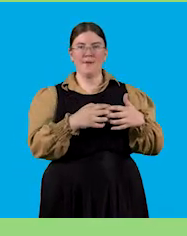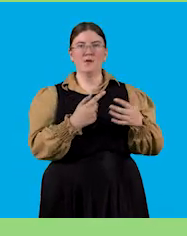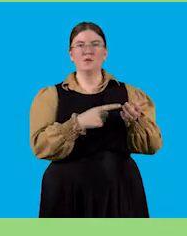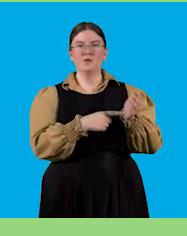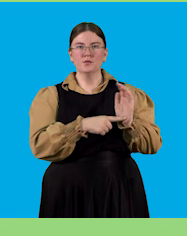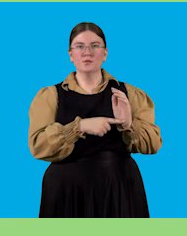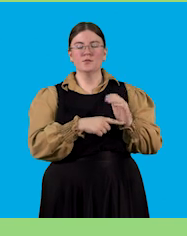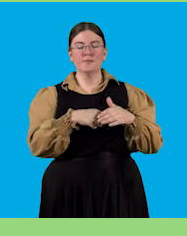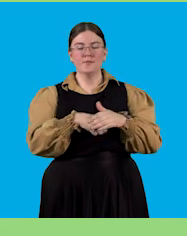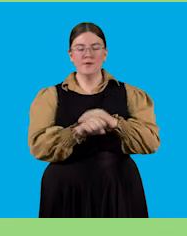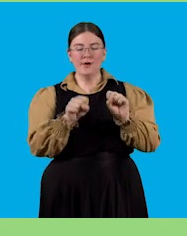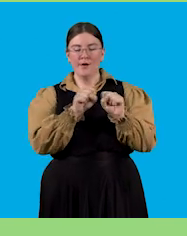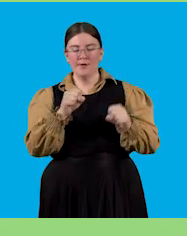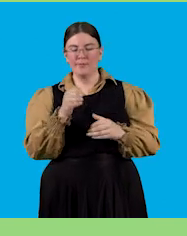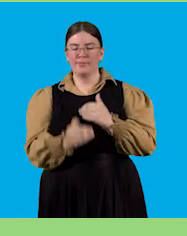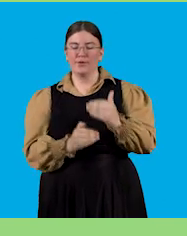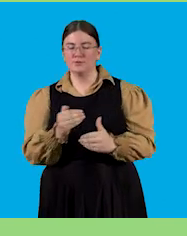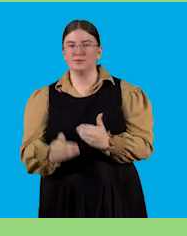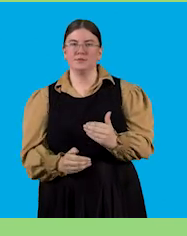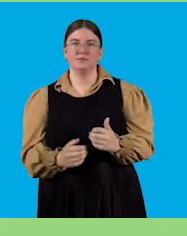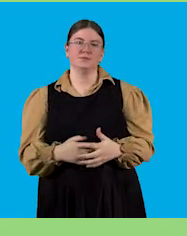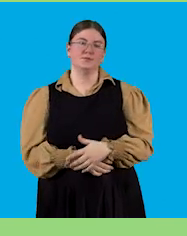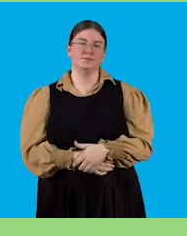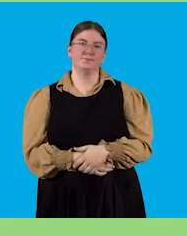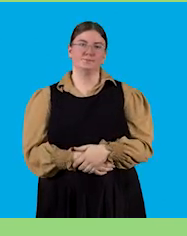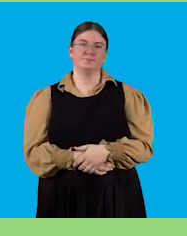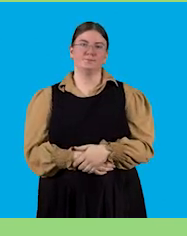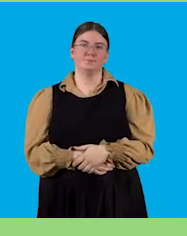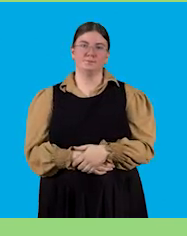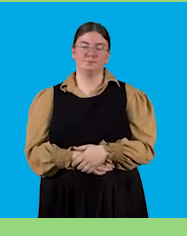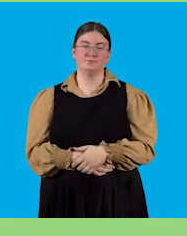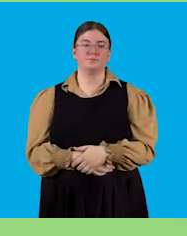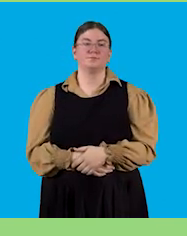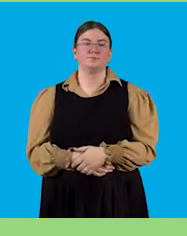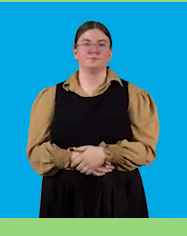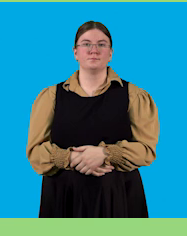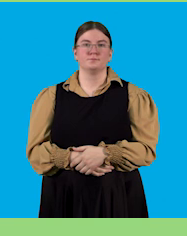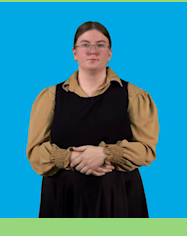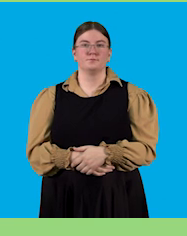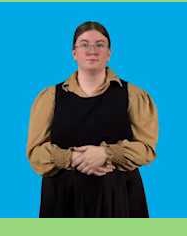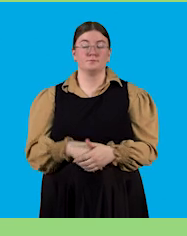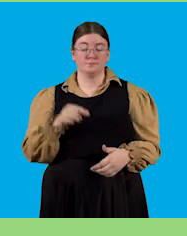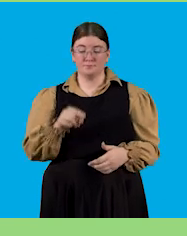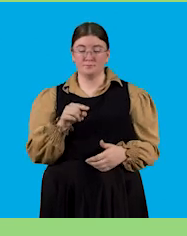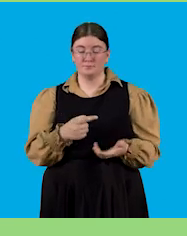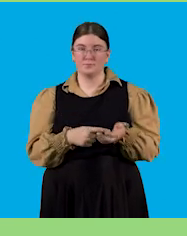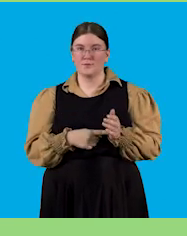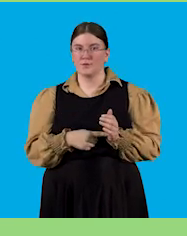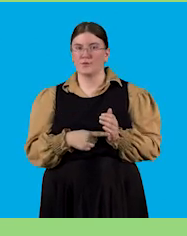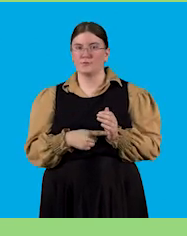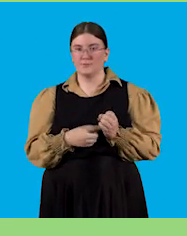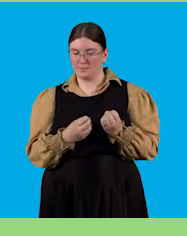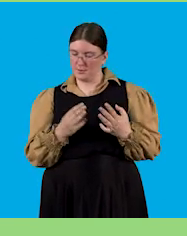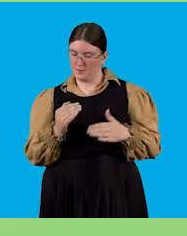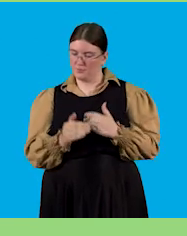the reproductive system. So this refers to the many processes that we went